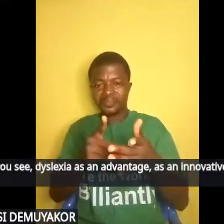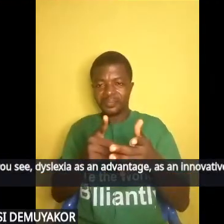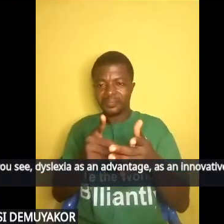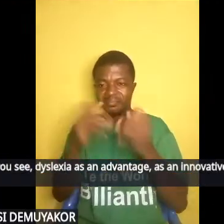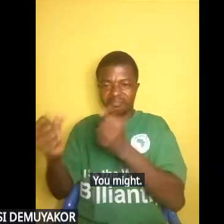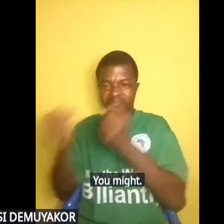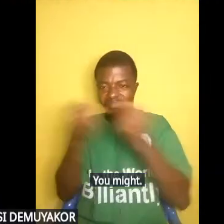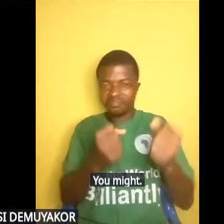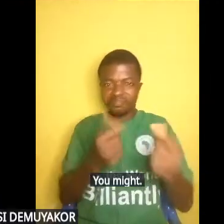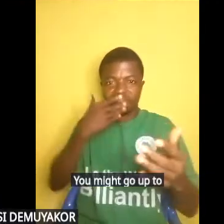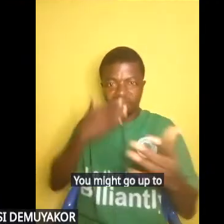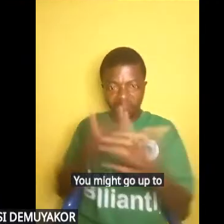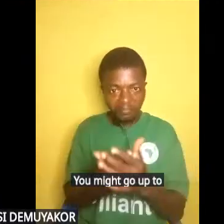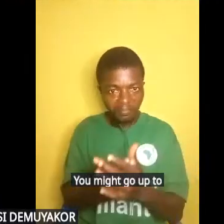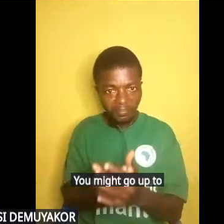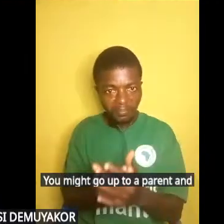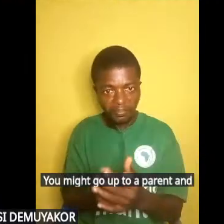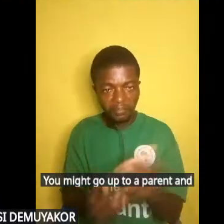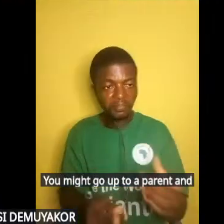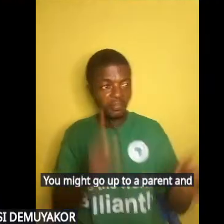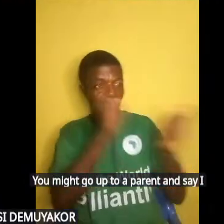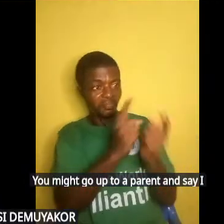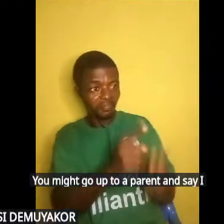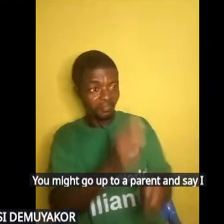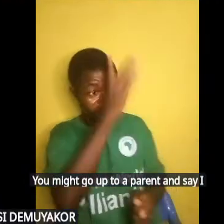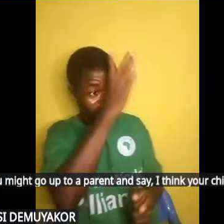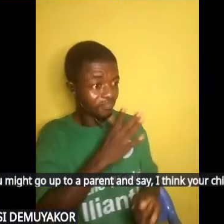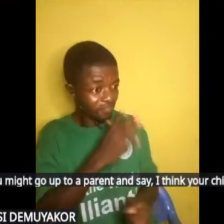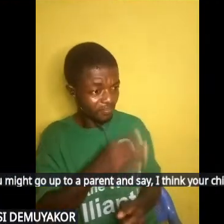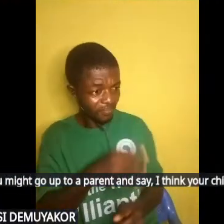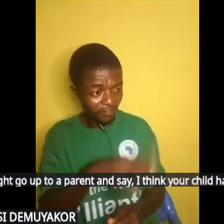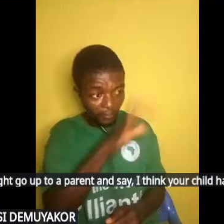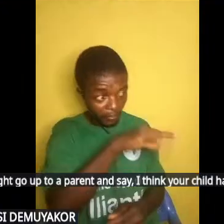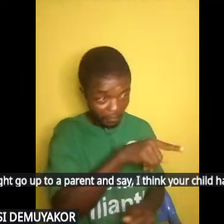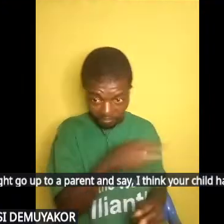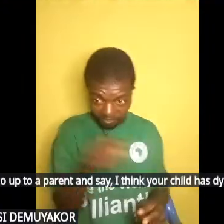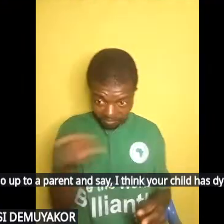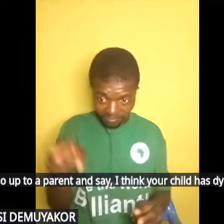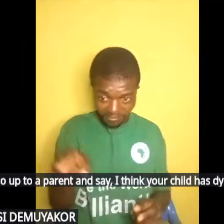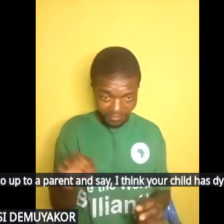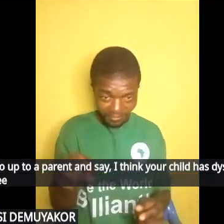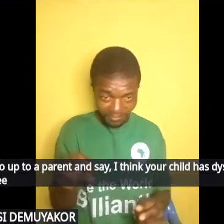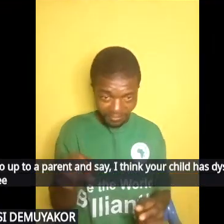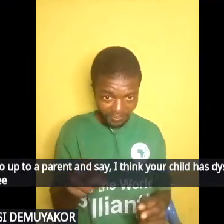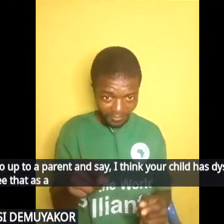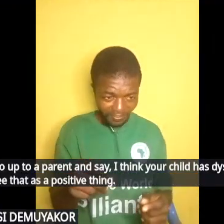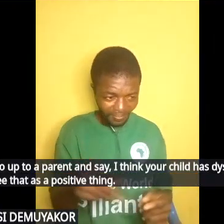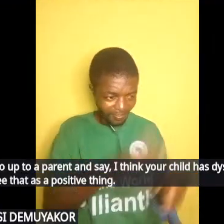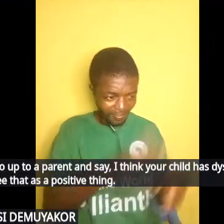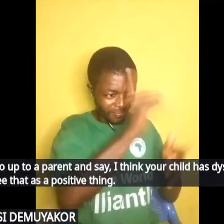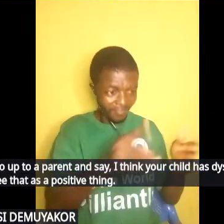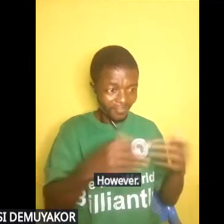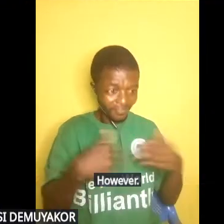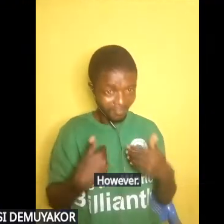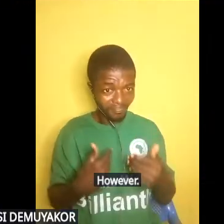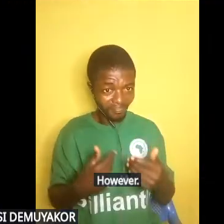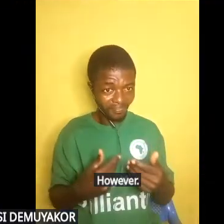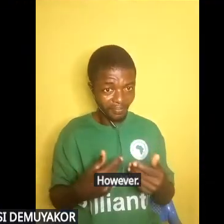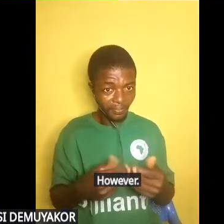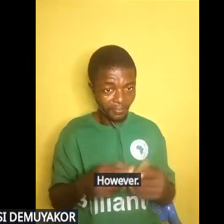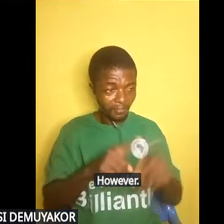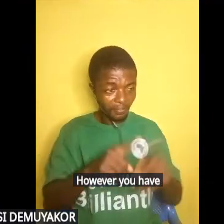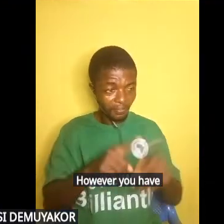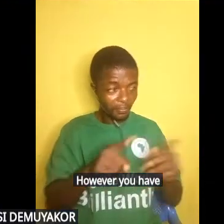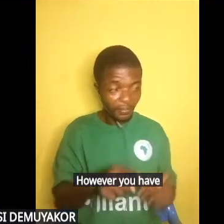You might go up to a parent and say, I think your child has dyslexia, and you genuinely see that as a positive thing. However, you have